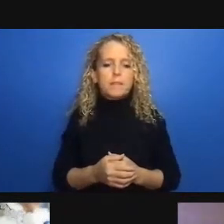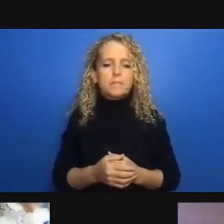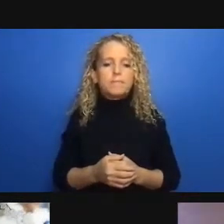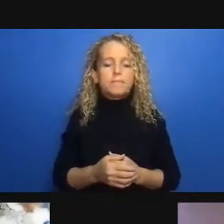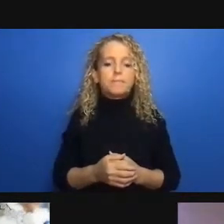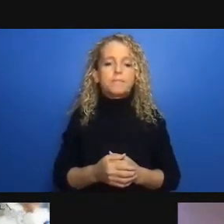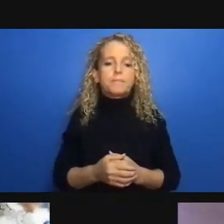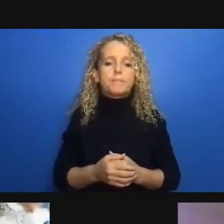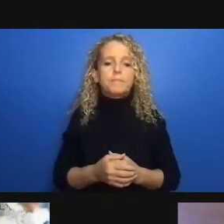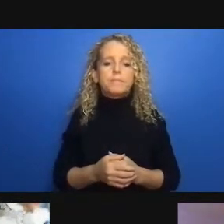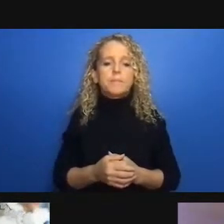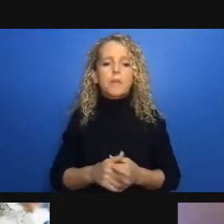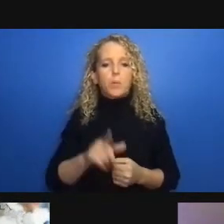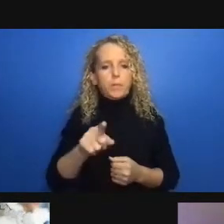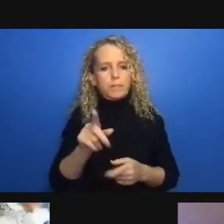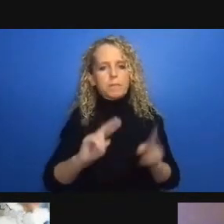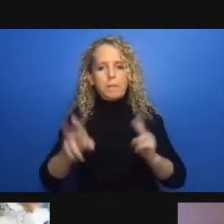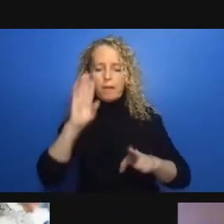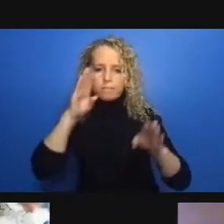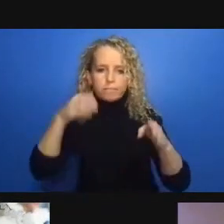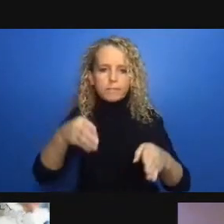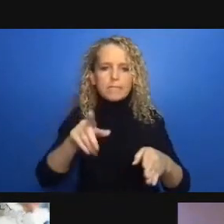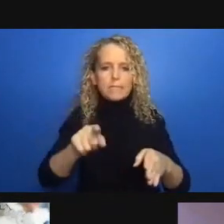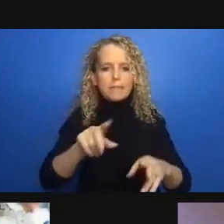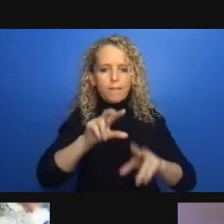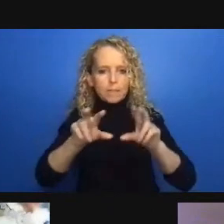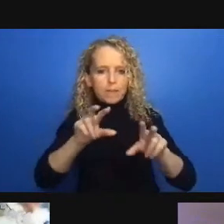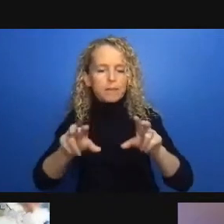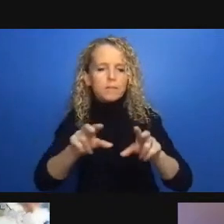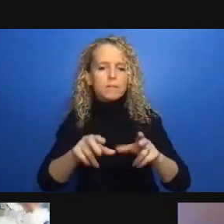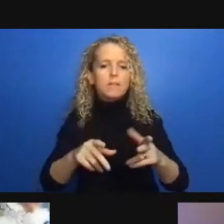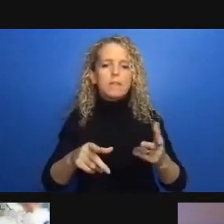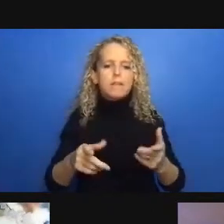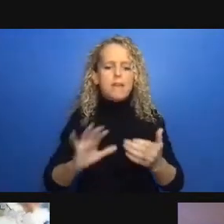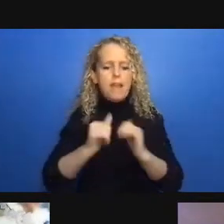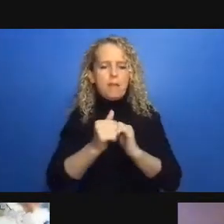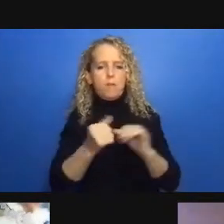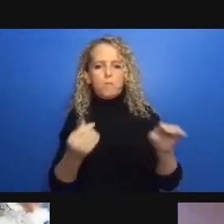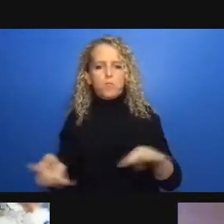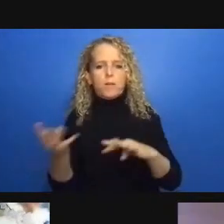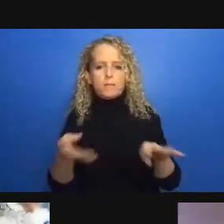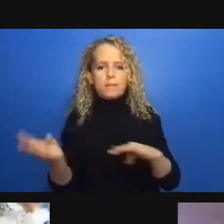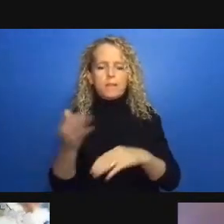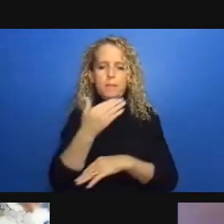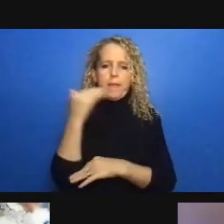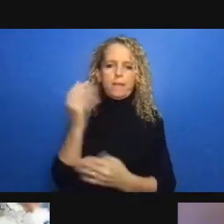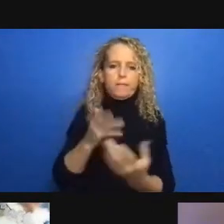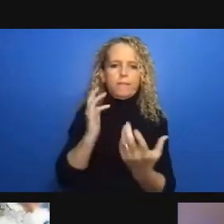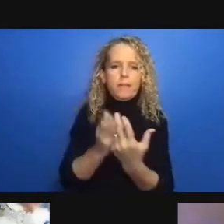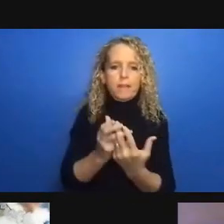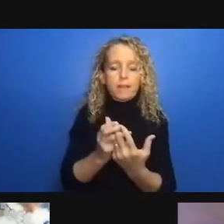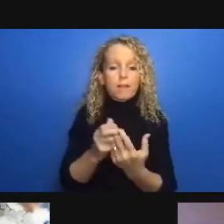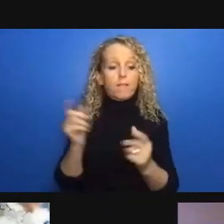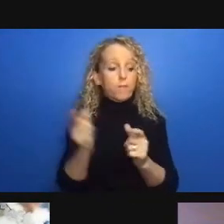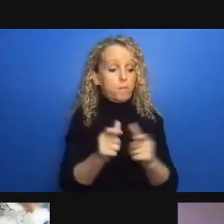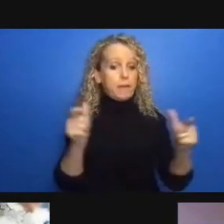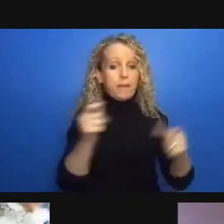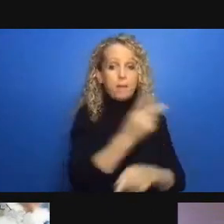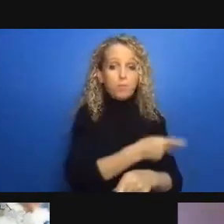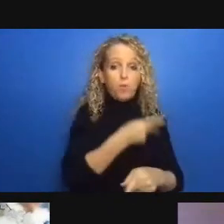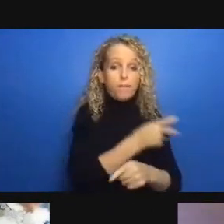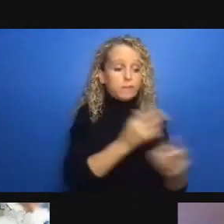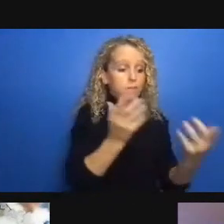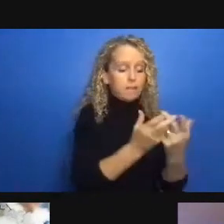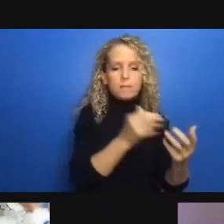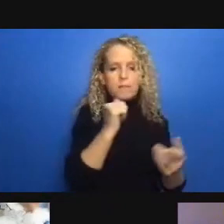need to really understand how we make processing scalable for our region. You know, what works in those larger provinces isn't necessarily going to